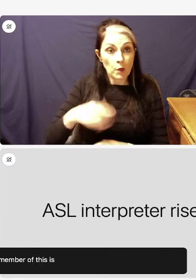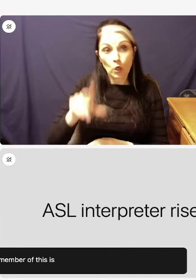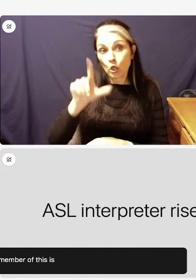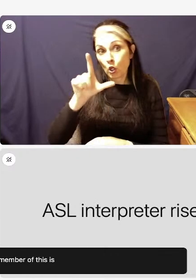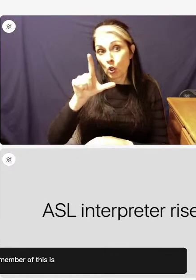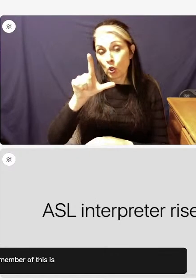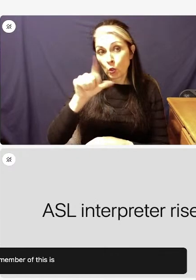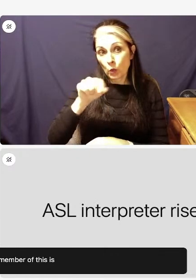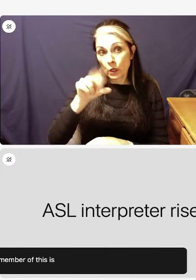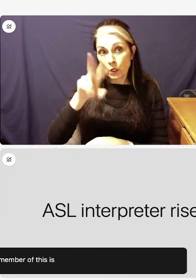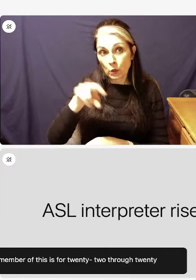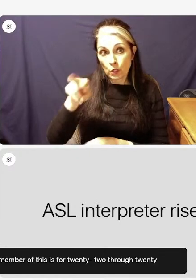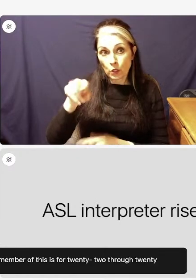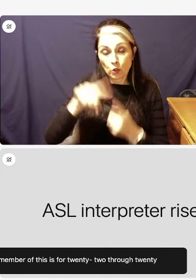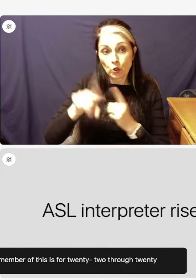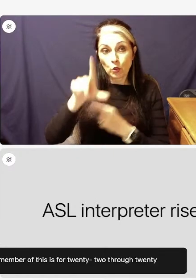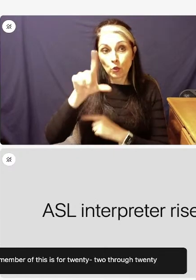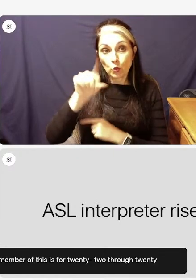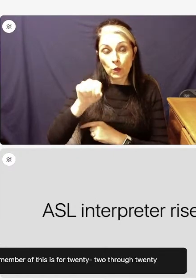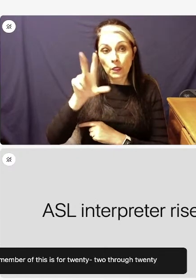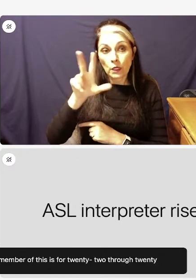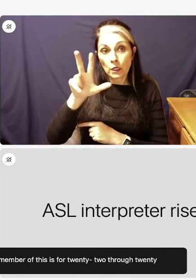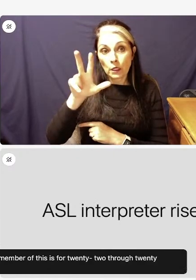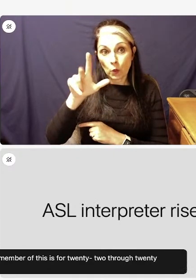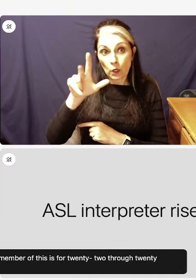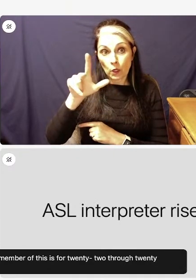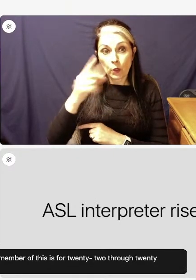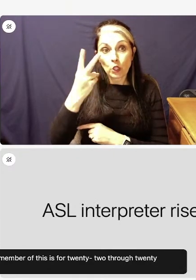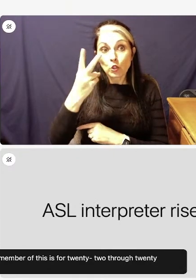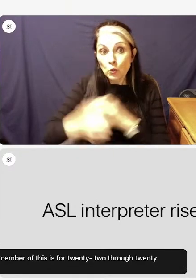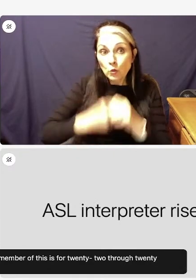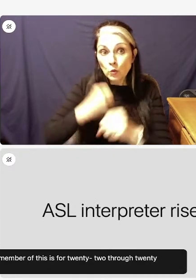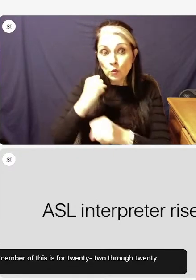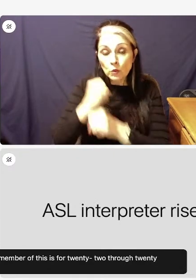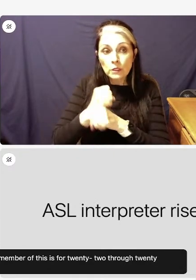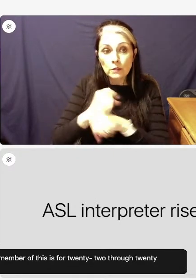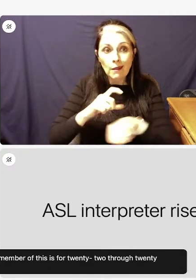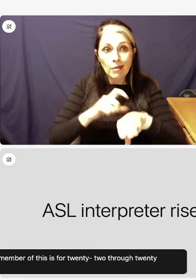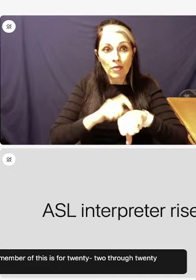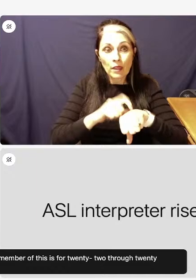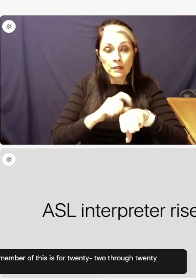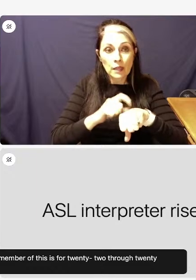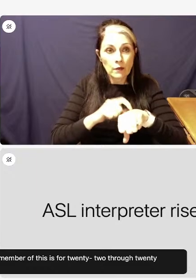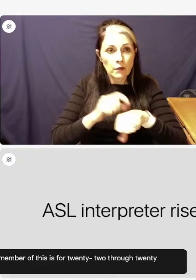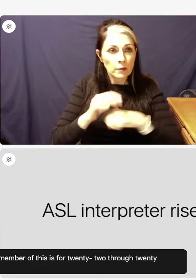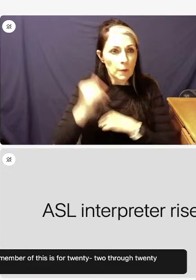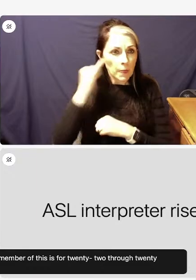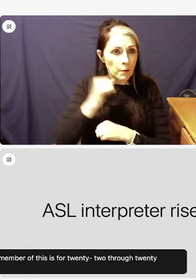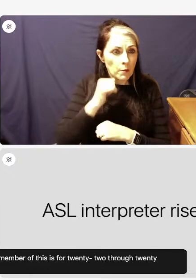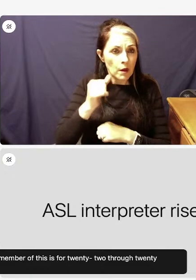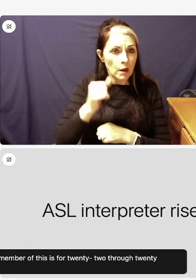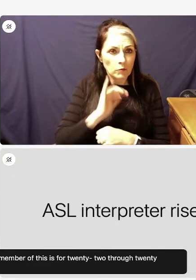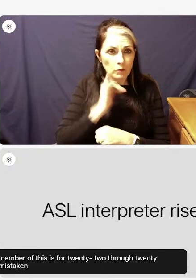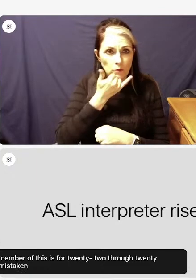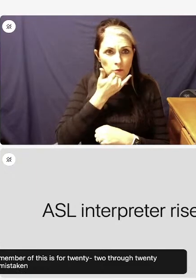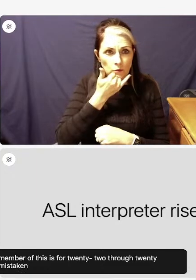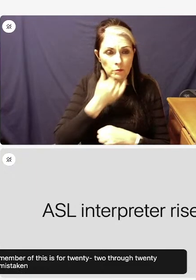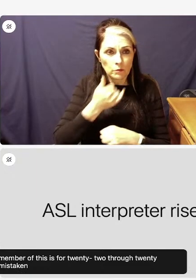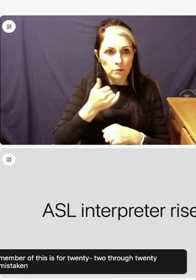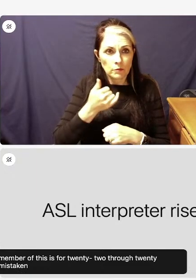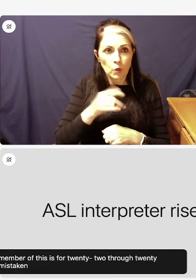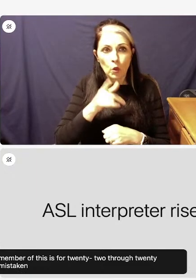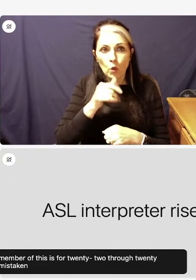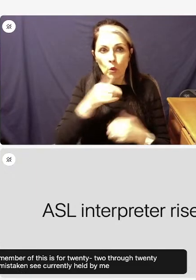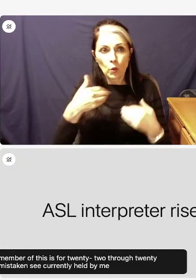22-23 since it is a two-year term um and so i believe at this time the seat if i'm not mistaken is the seat currently held by